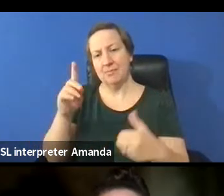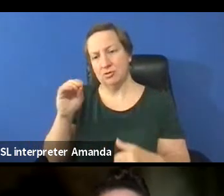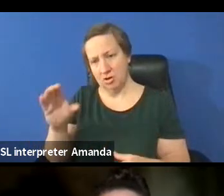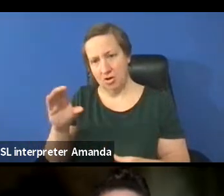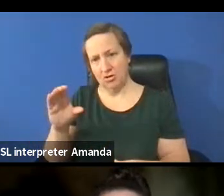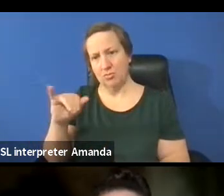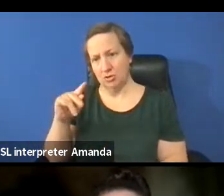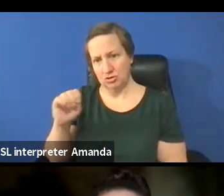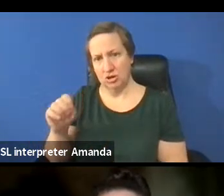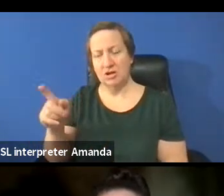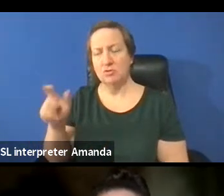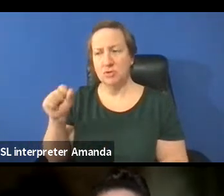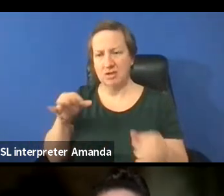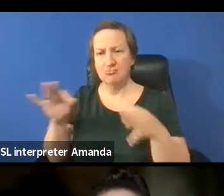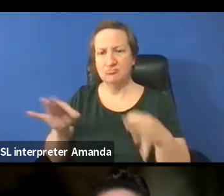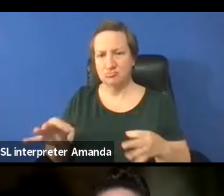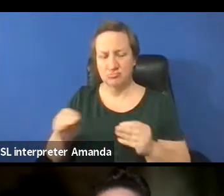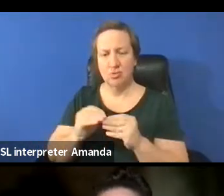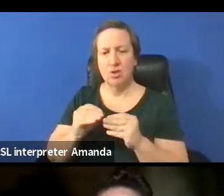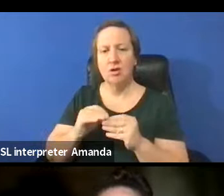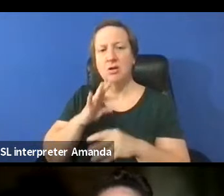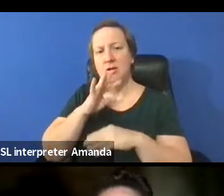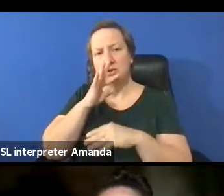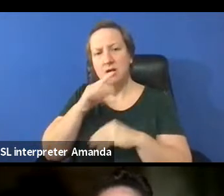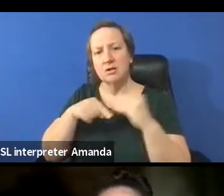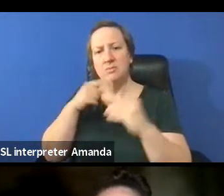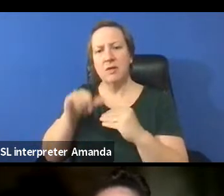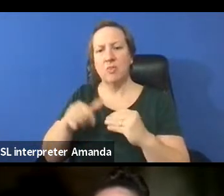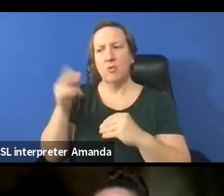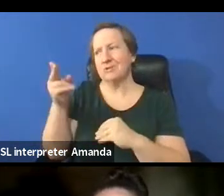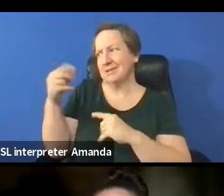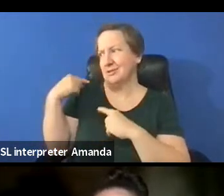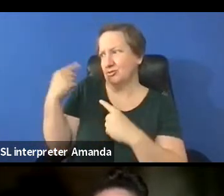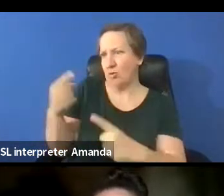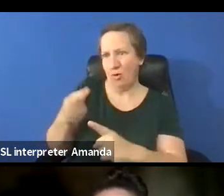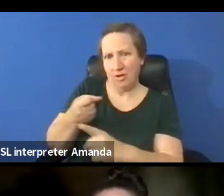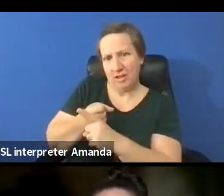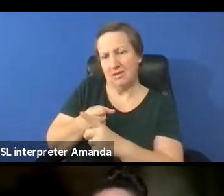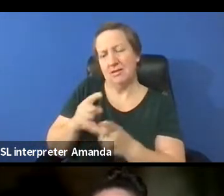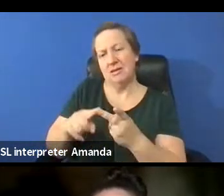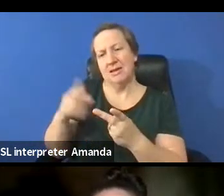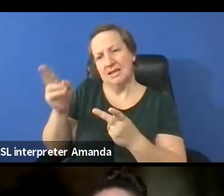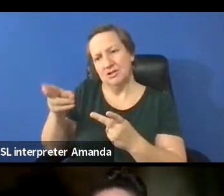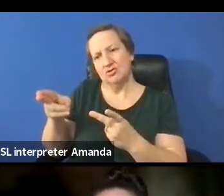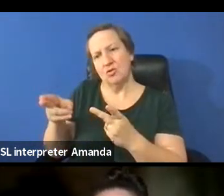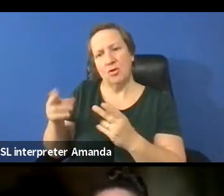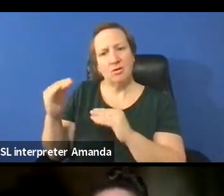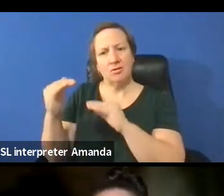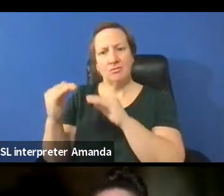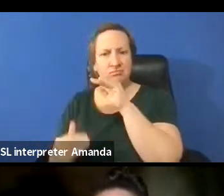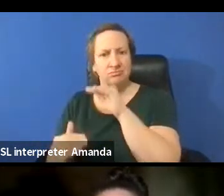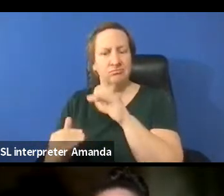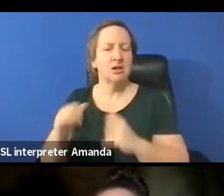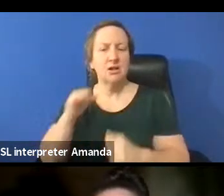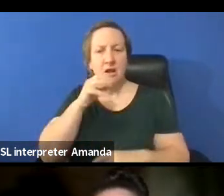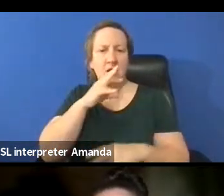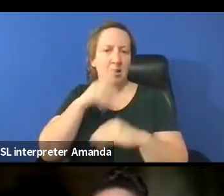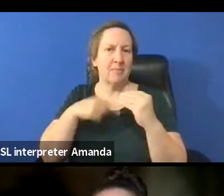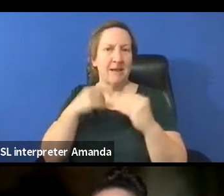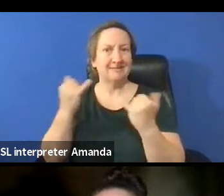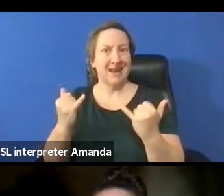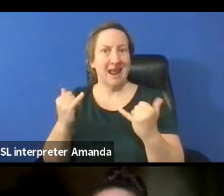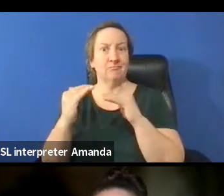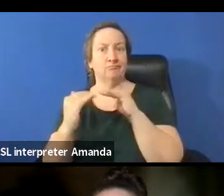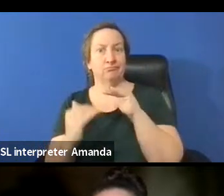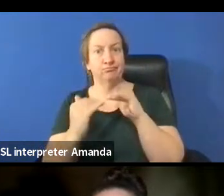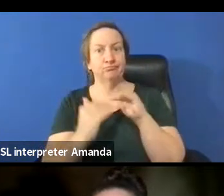you feel free to describe, but it talks about those historical impacts and those historical injustices. It doesn't talk about the existing inequities, which I think is a